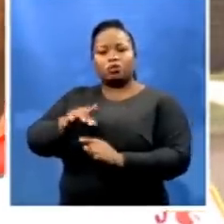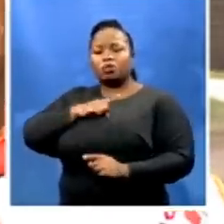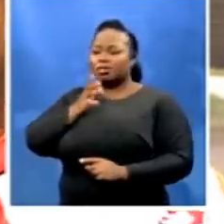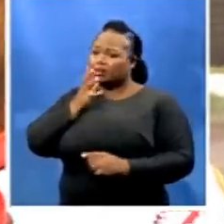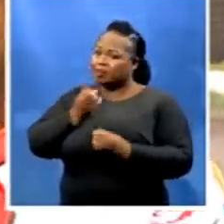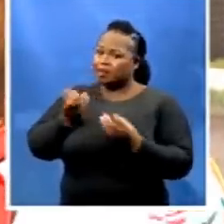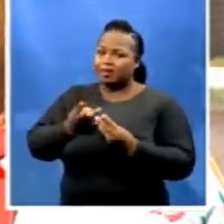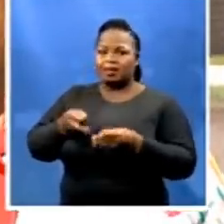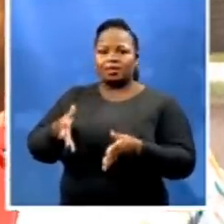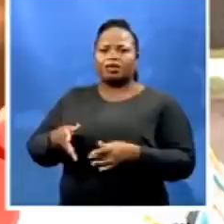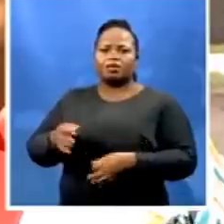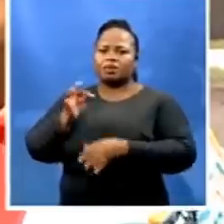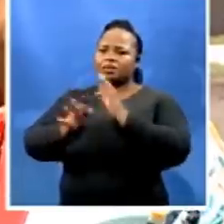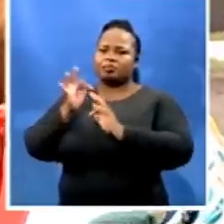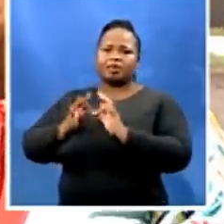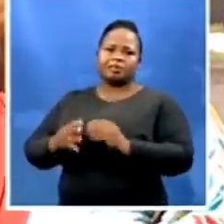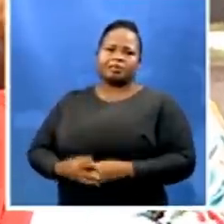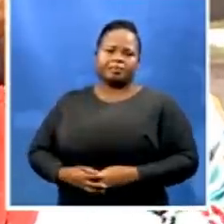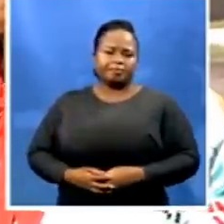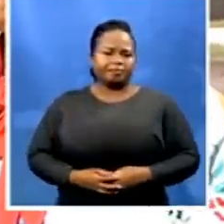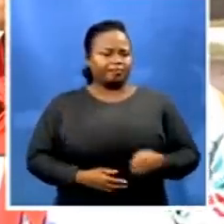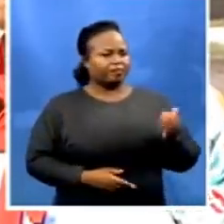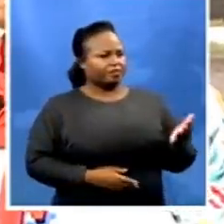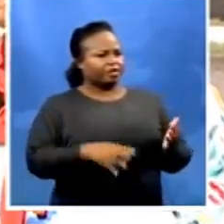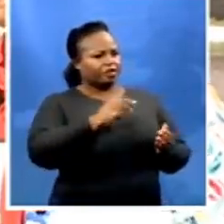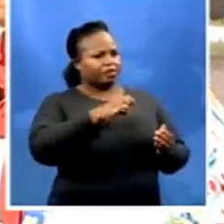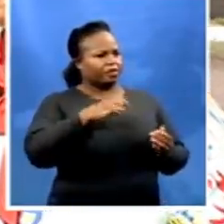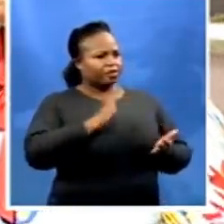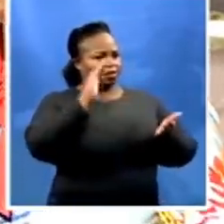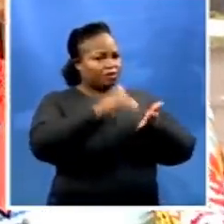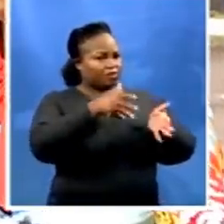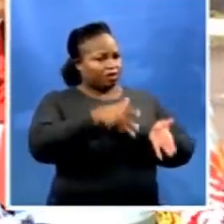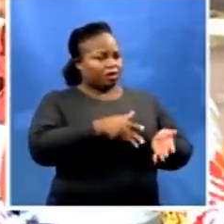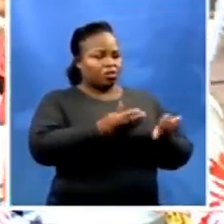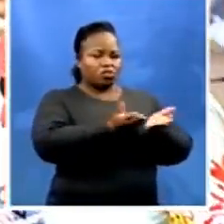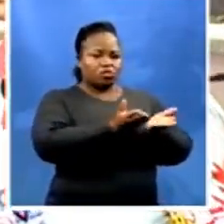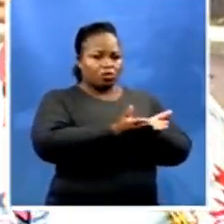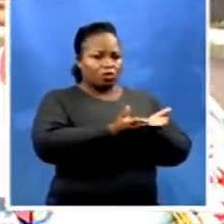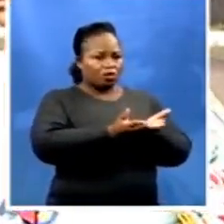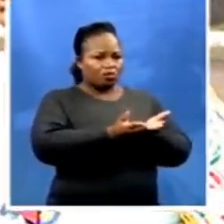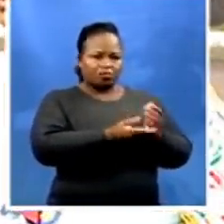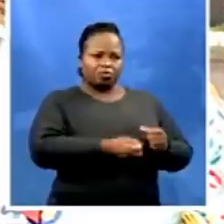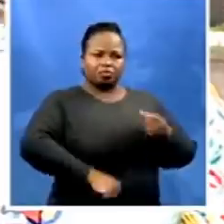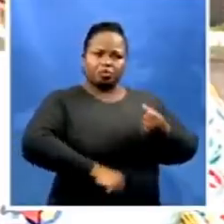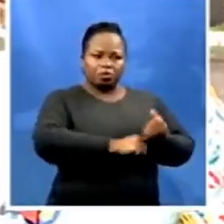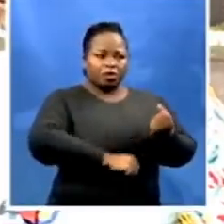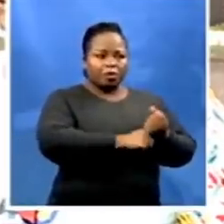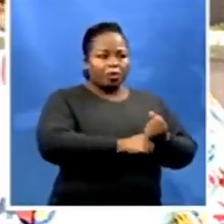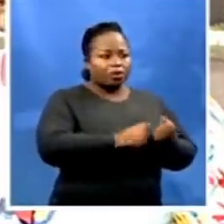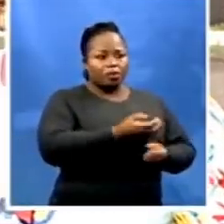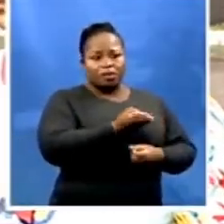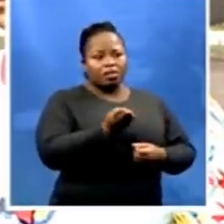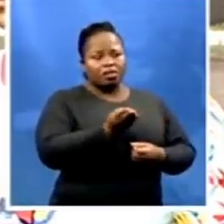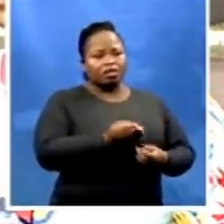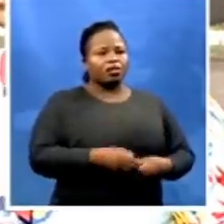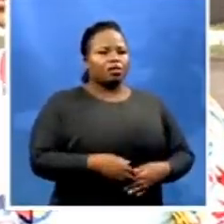And has the MEC come to the school to, give support, show support? What has the Department of Education